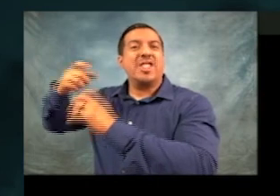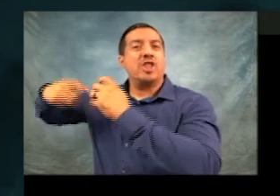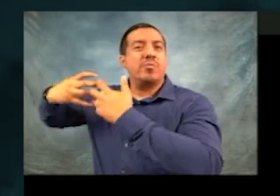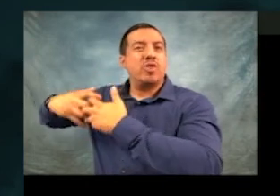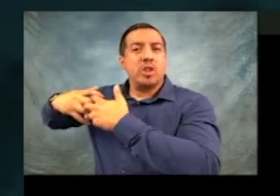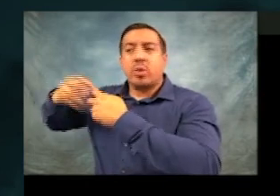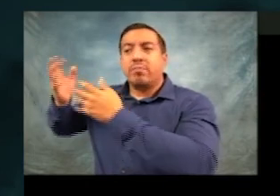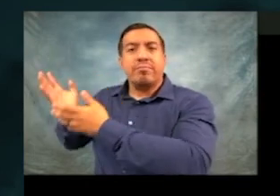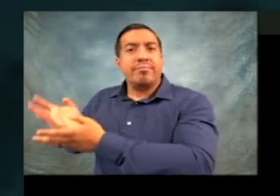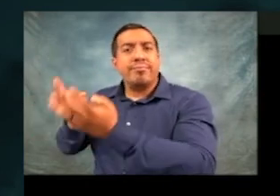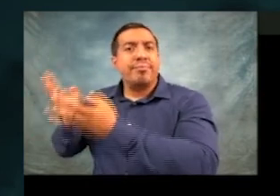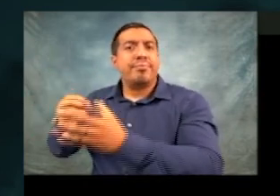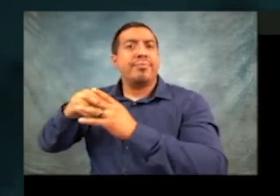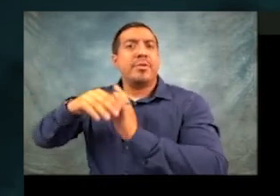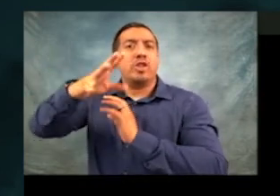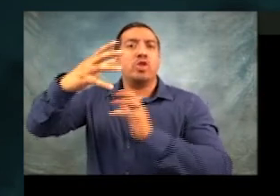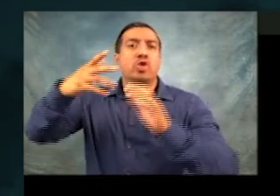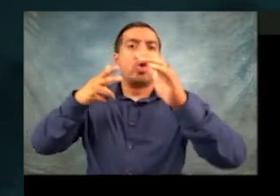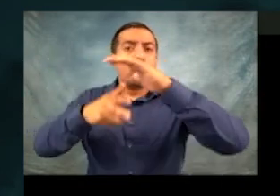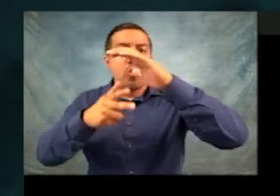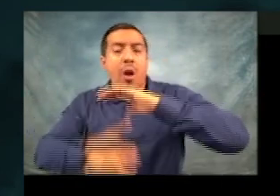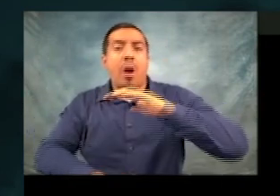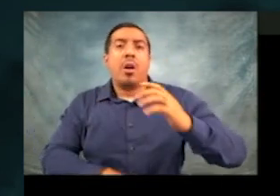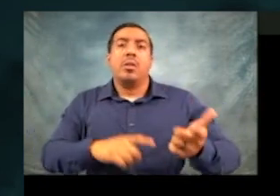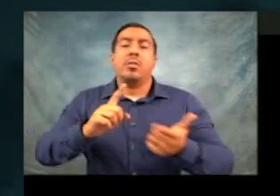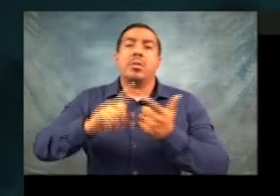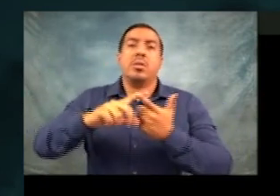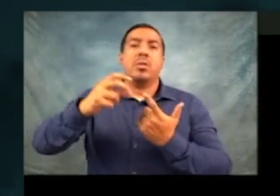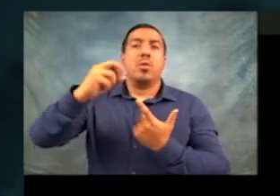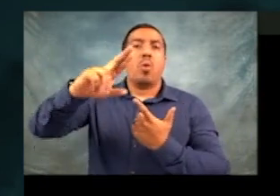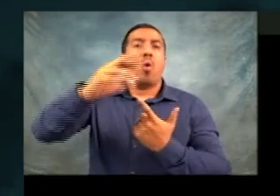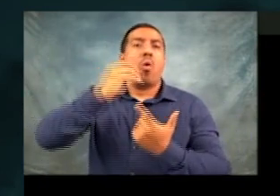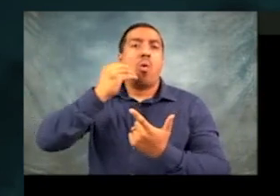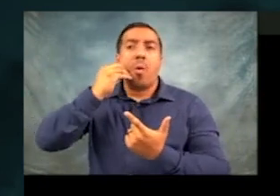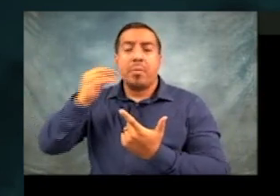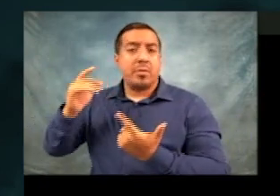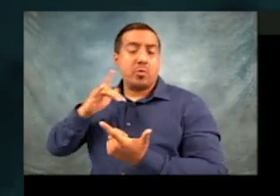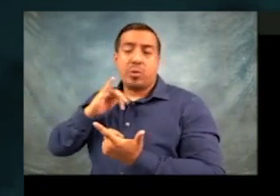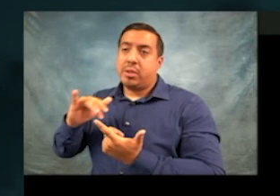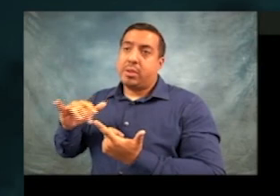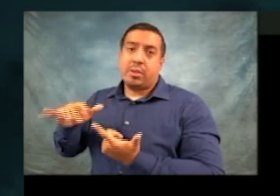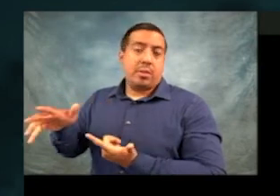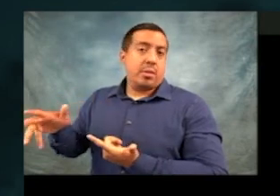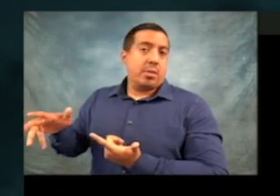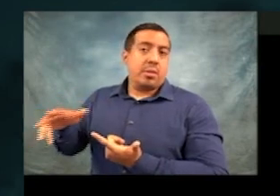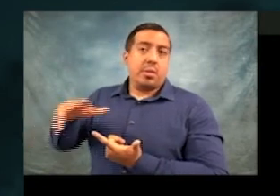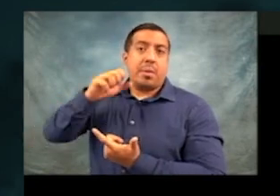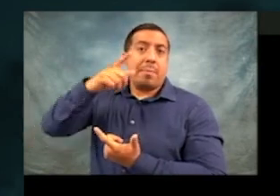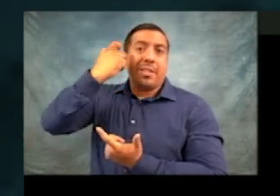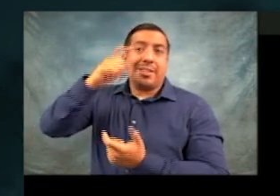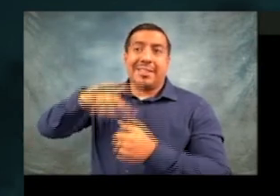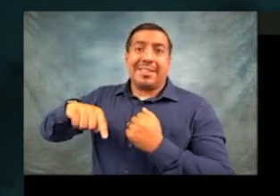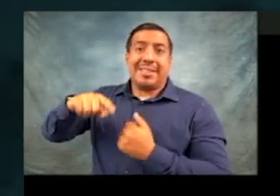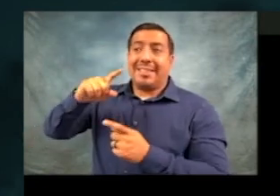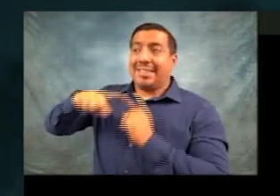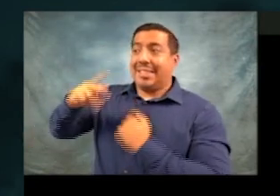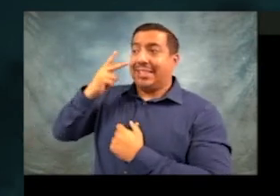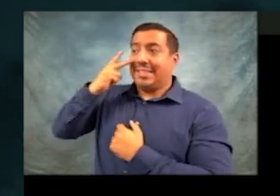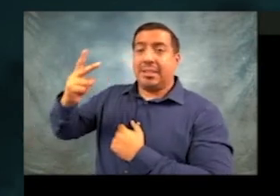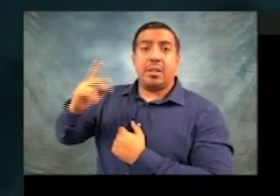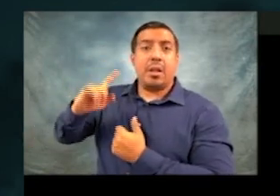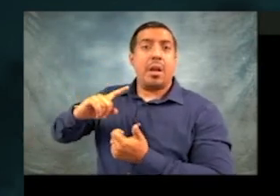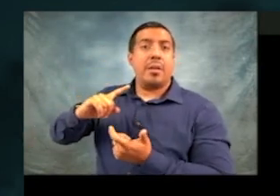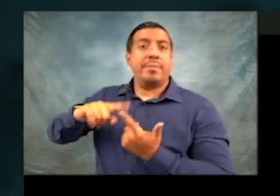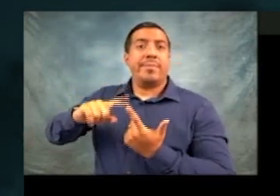garage, can be very, very, very dangerous. And it's a double whammy because it's colorless and odorless. You